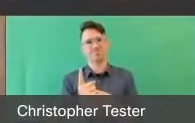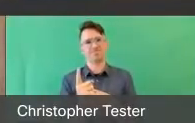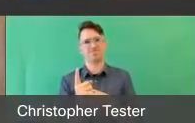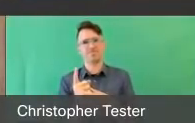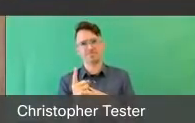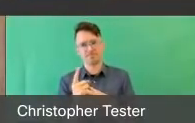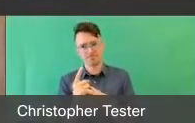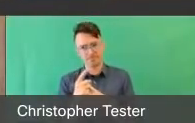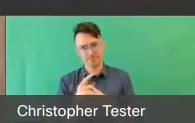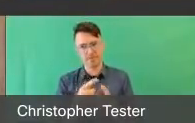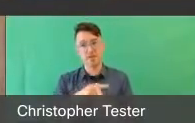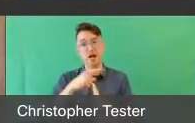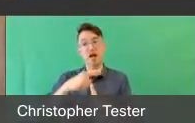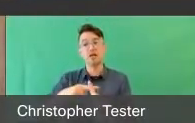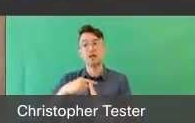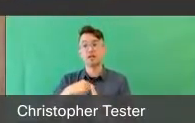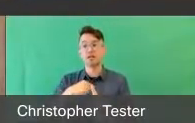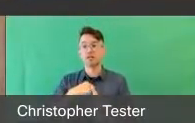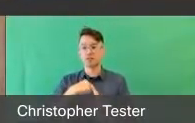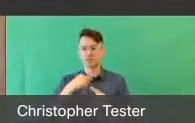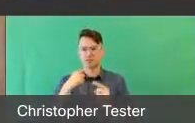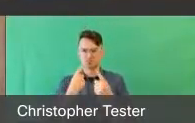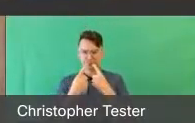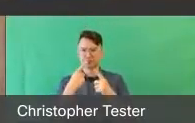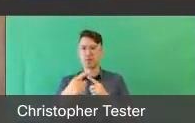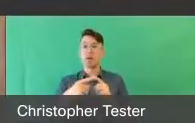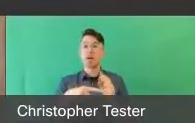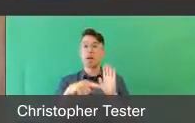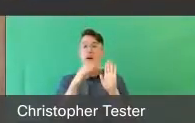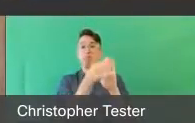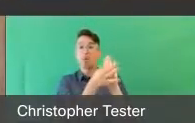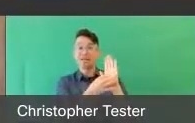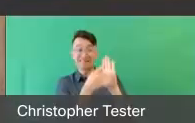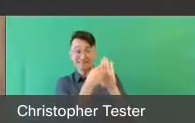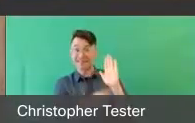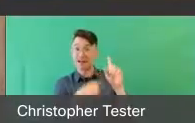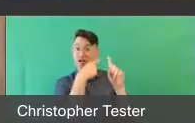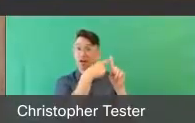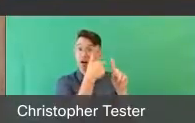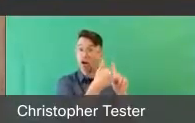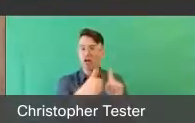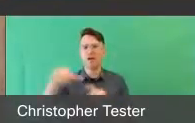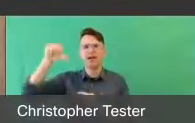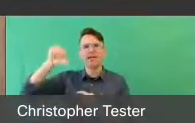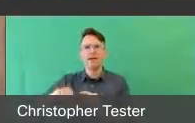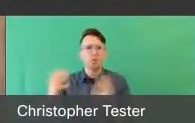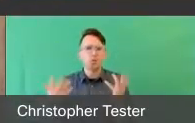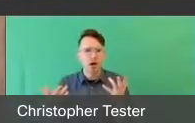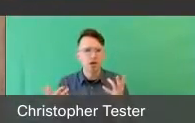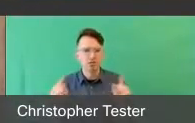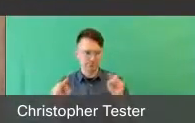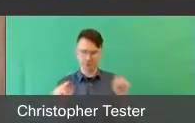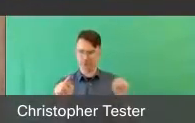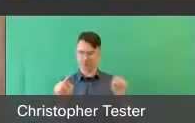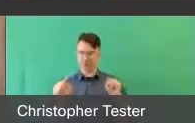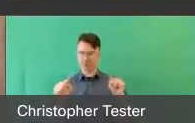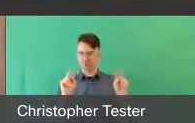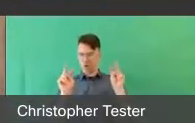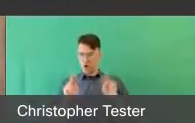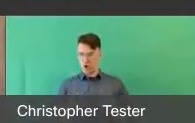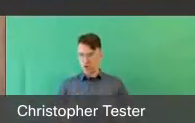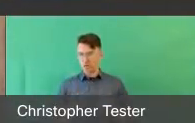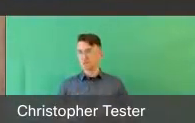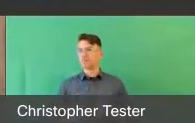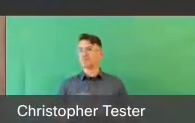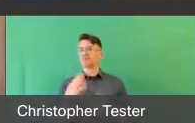And Dr. Tedros, and we do this in many countries, but it has to be part of a primary healthcare system. May